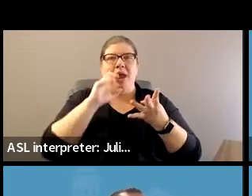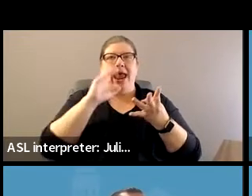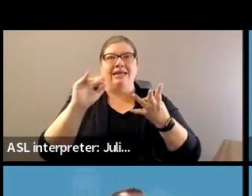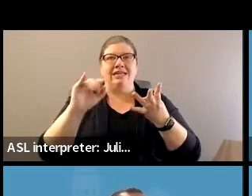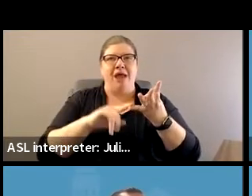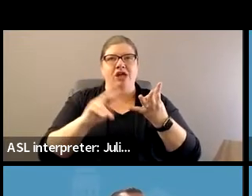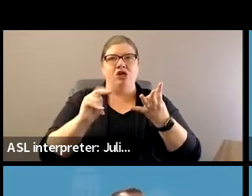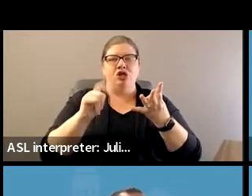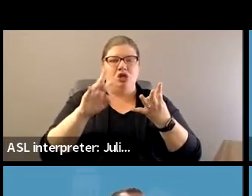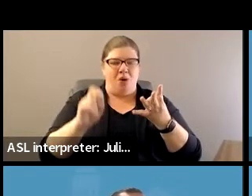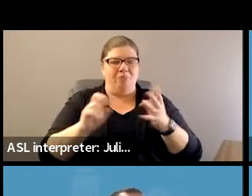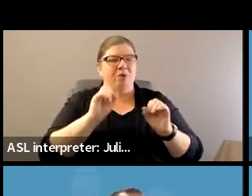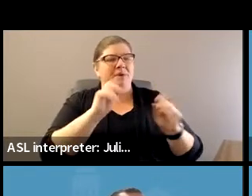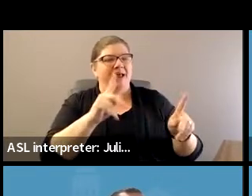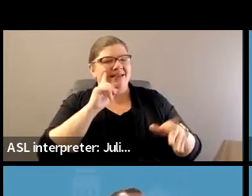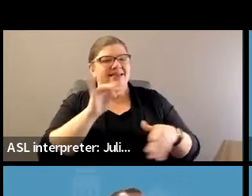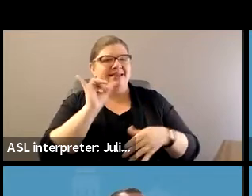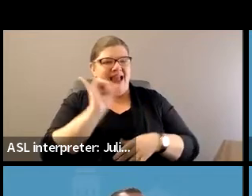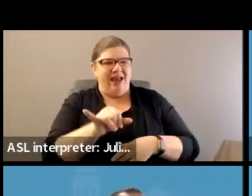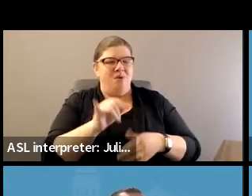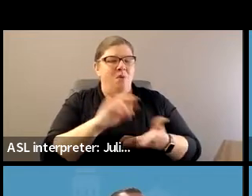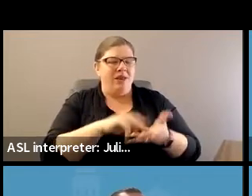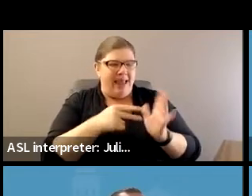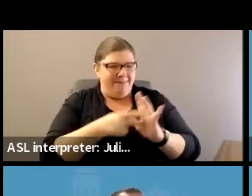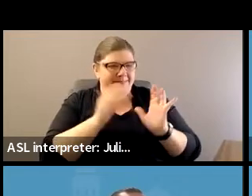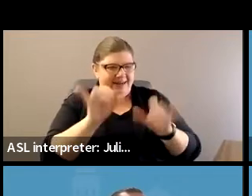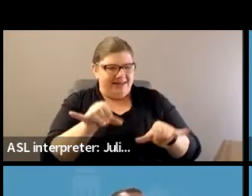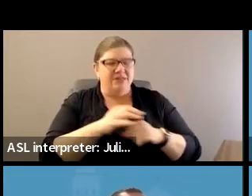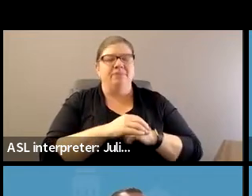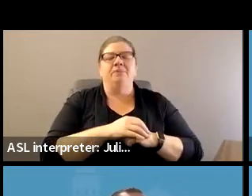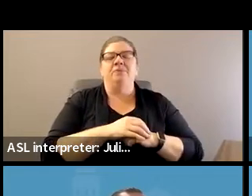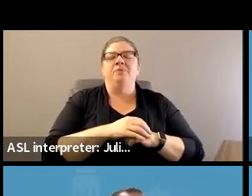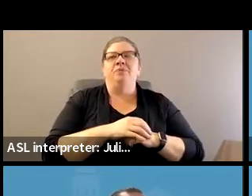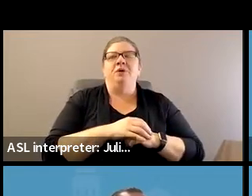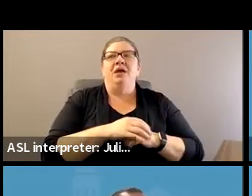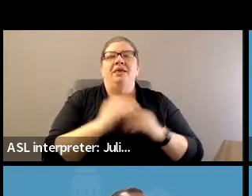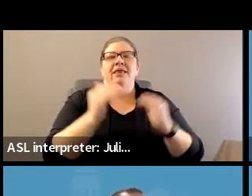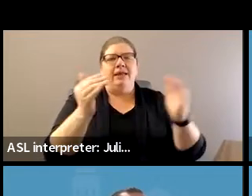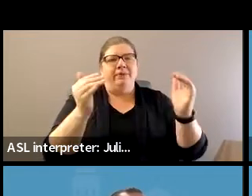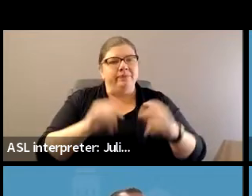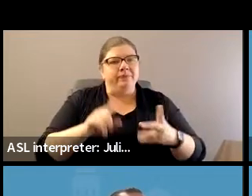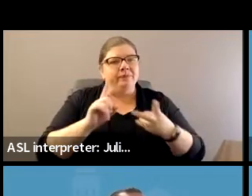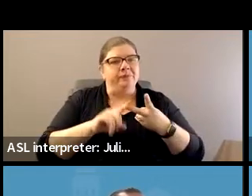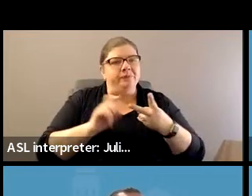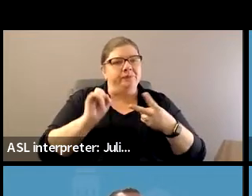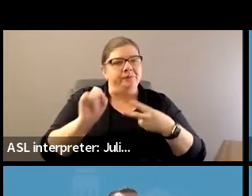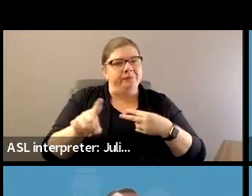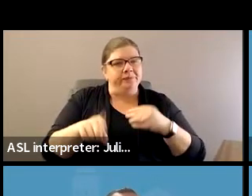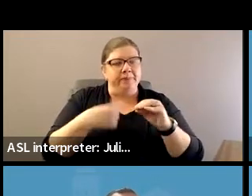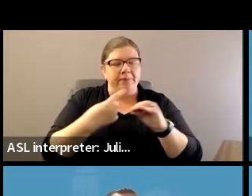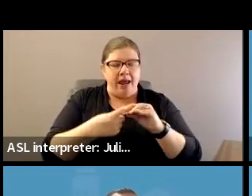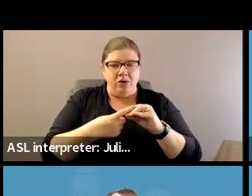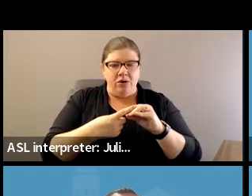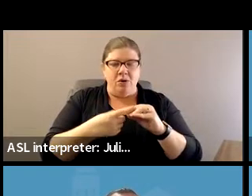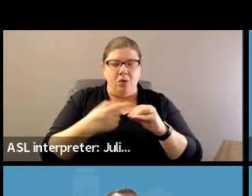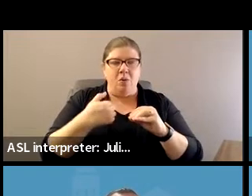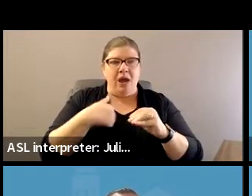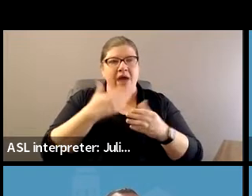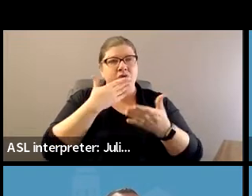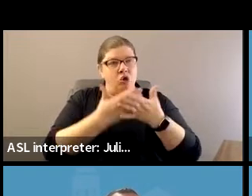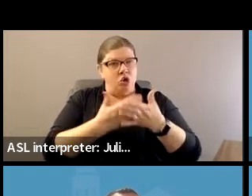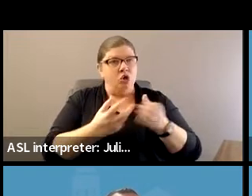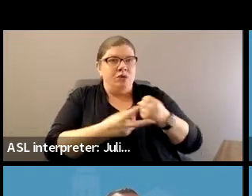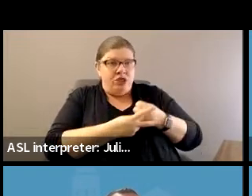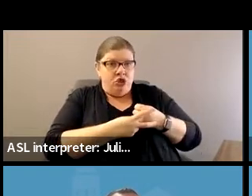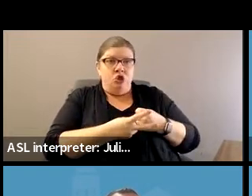means relative to the fiscal part, right? And then I just had a question on, the fact that we do have the healthy reserve in terms